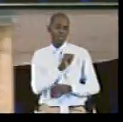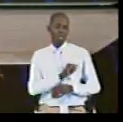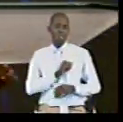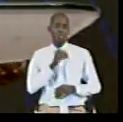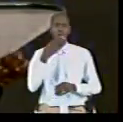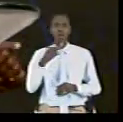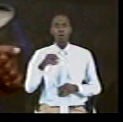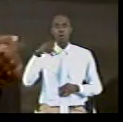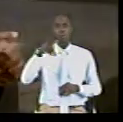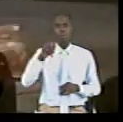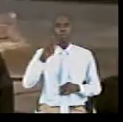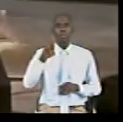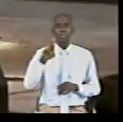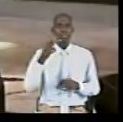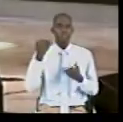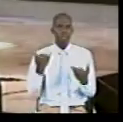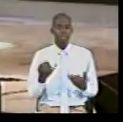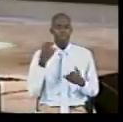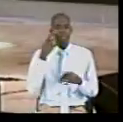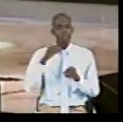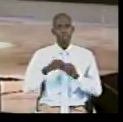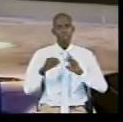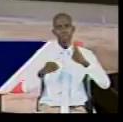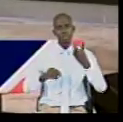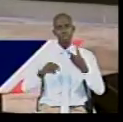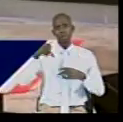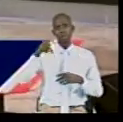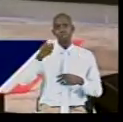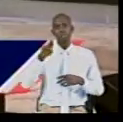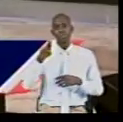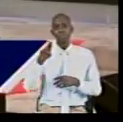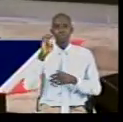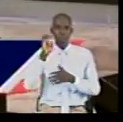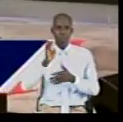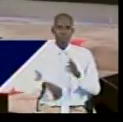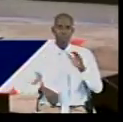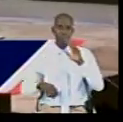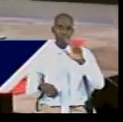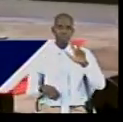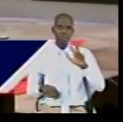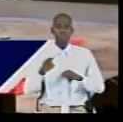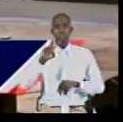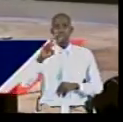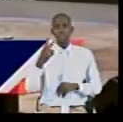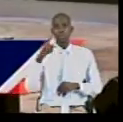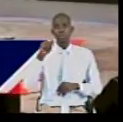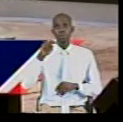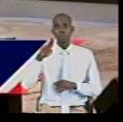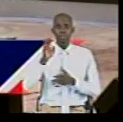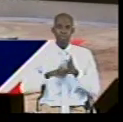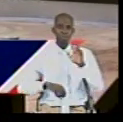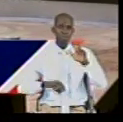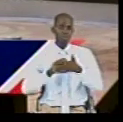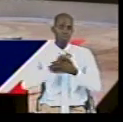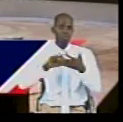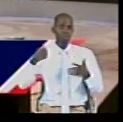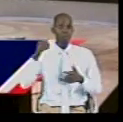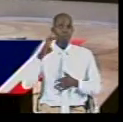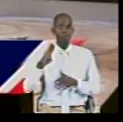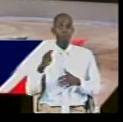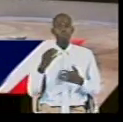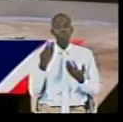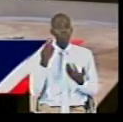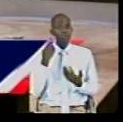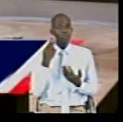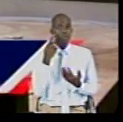chapter 3. And we're reading from verse 14. 2 Peter chapter 3 verse 14. Wherefore, beloved, here is